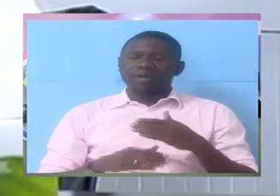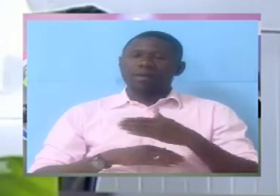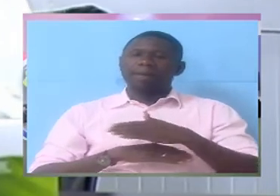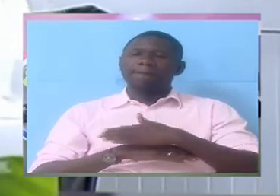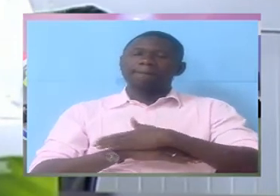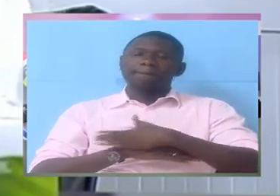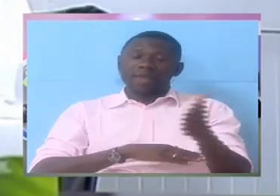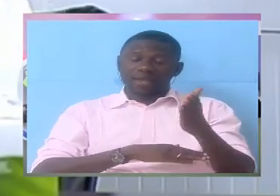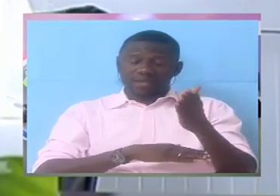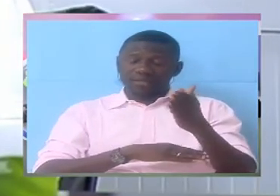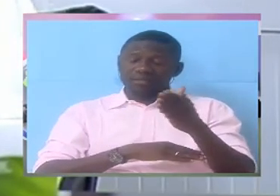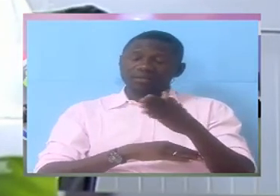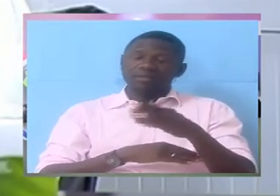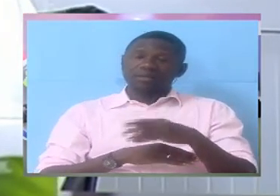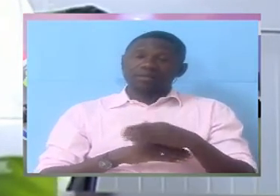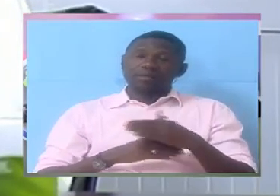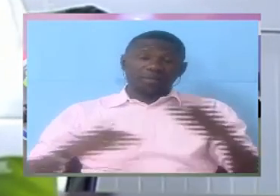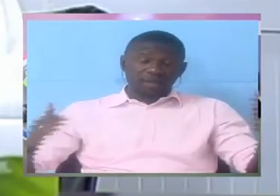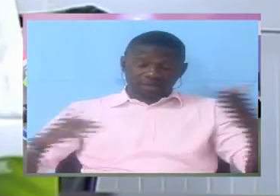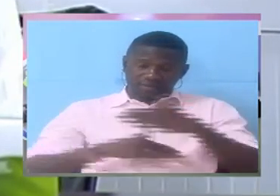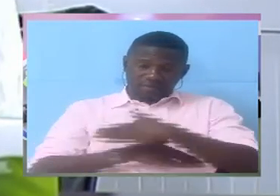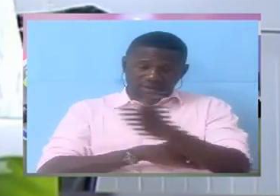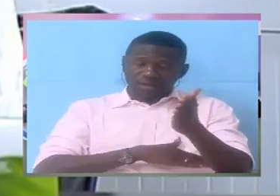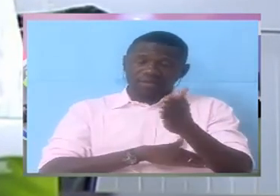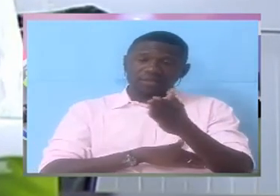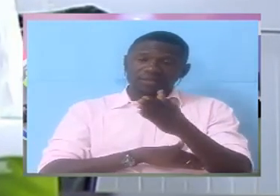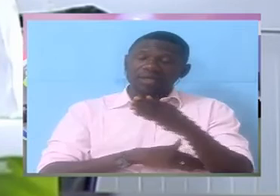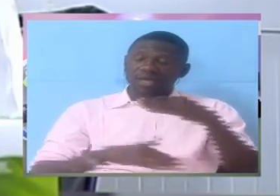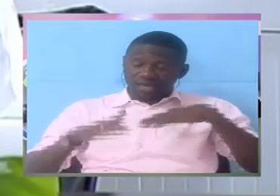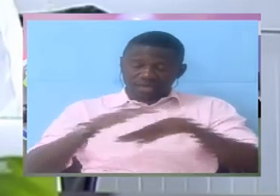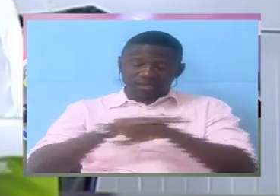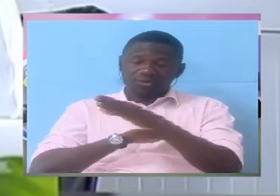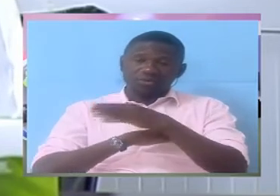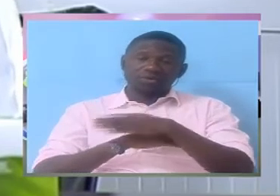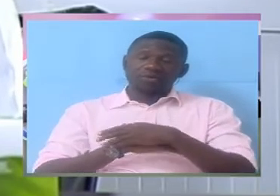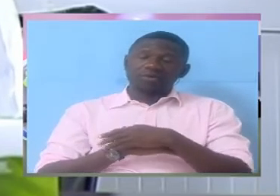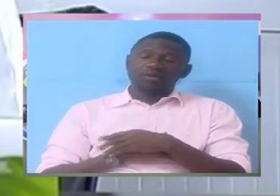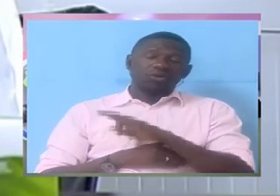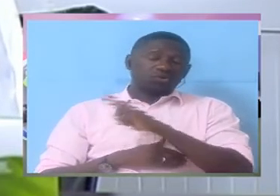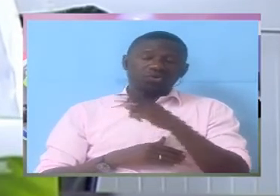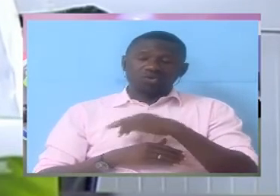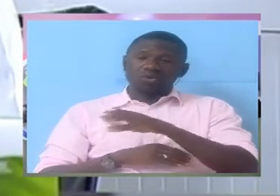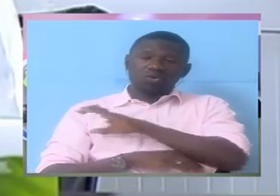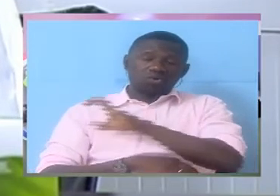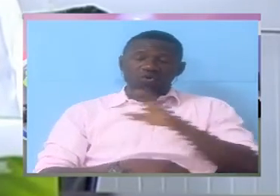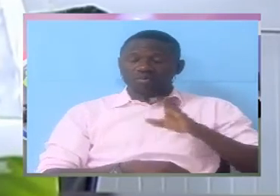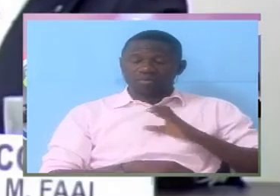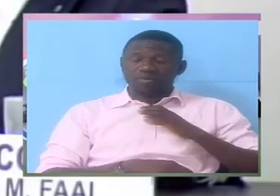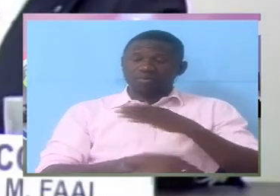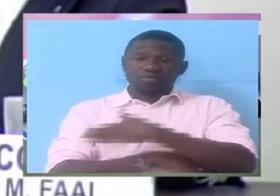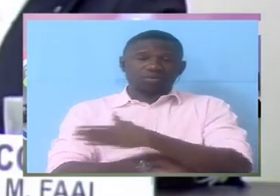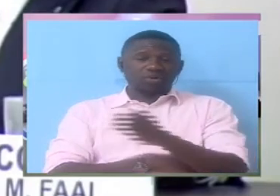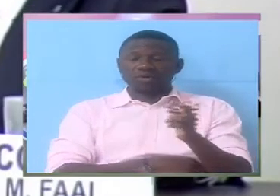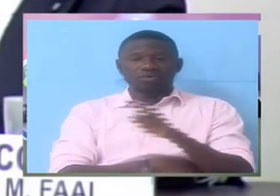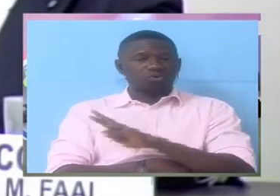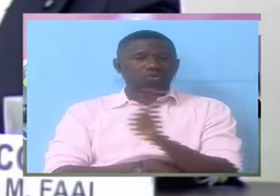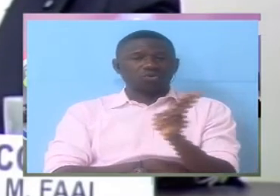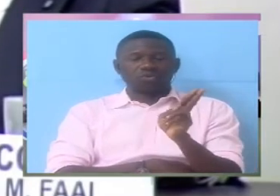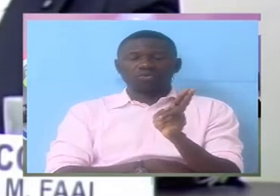kisikisiro bunda ba mengit bara mankes kordala kordala